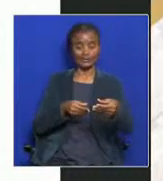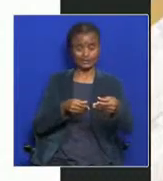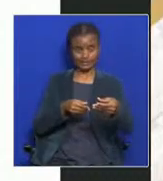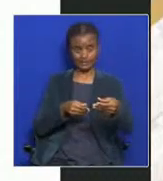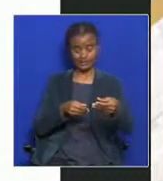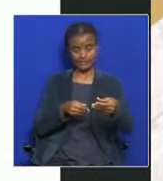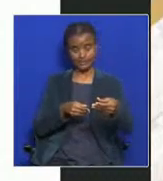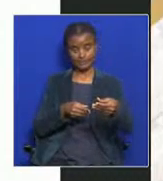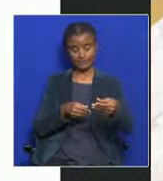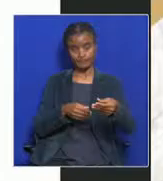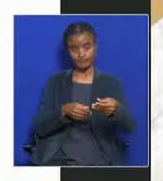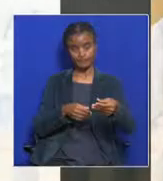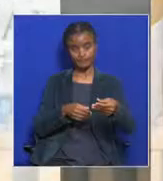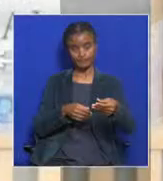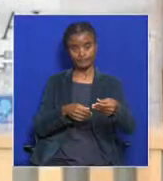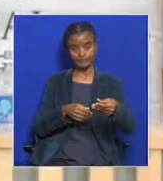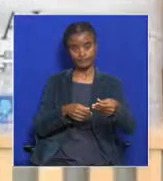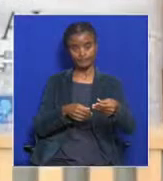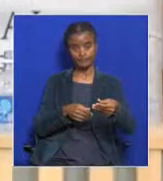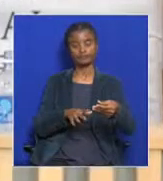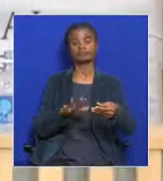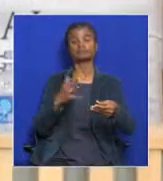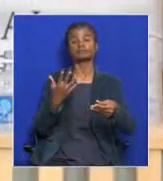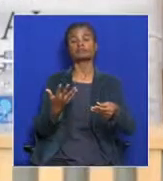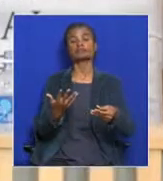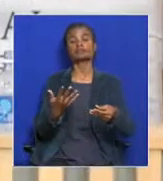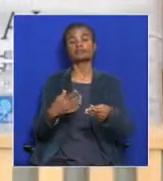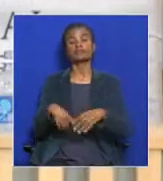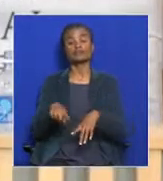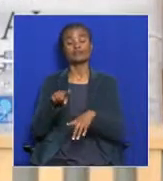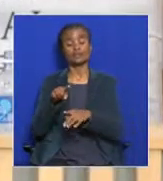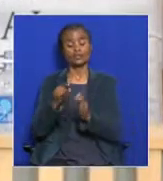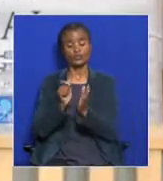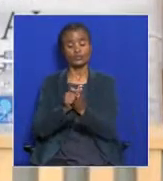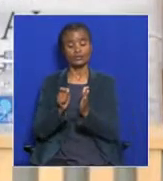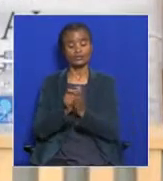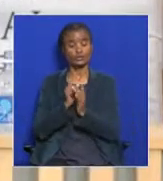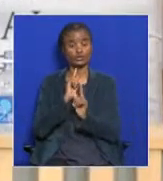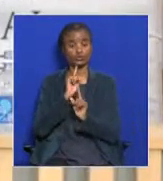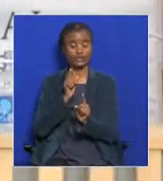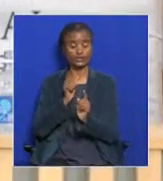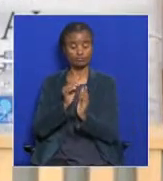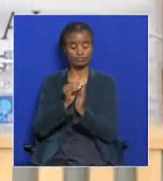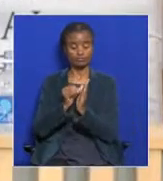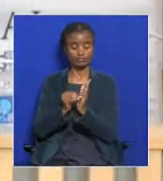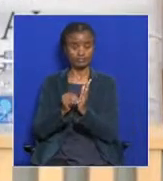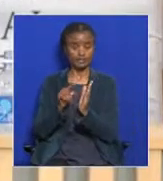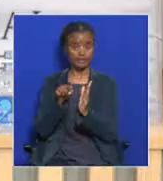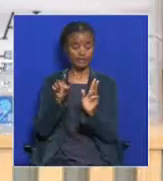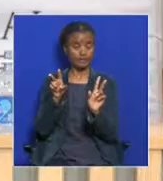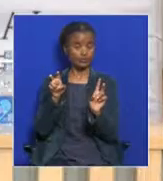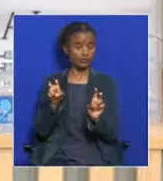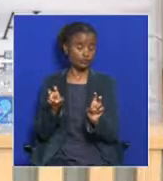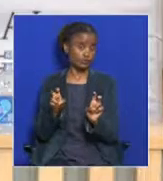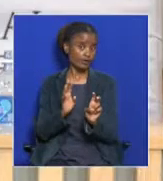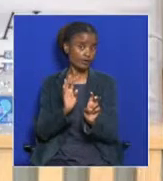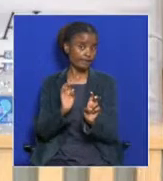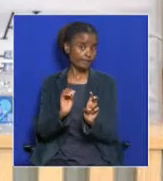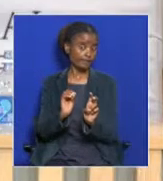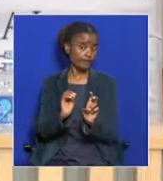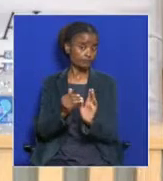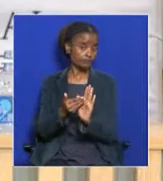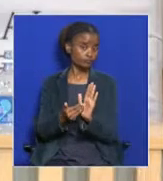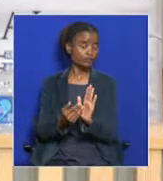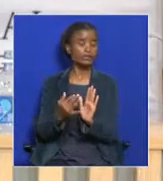Is there any written initial disposal instruction in this matter? How would the destruction that you